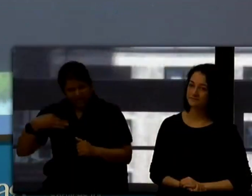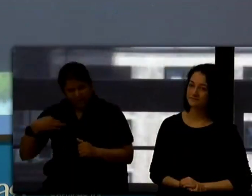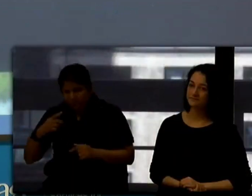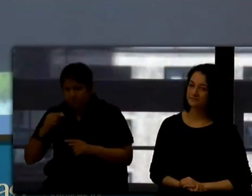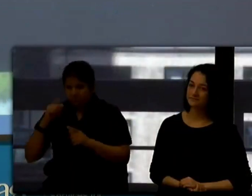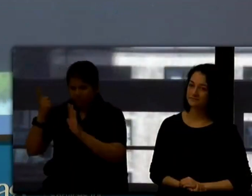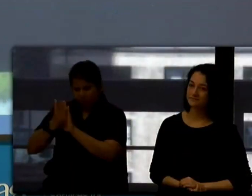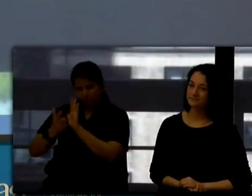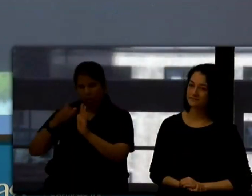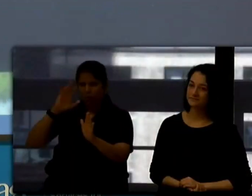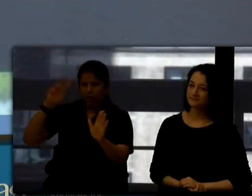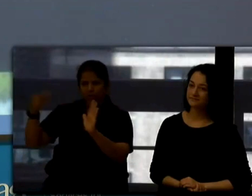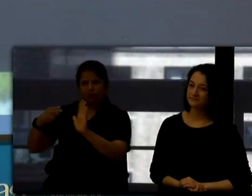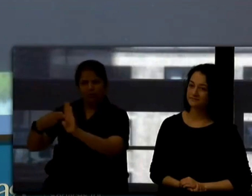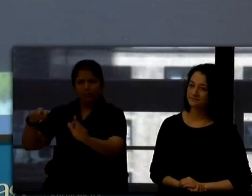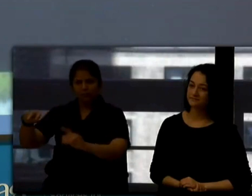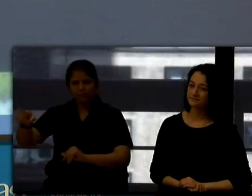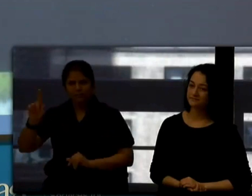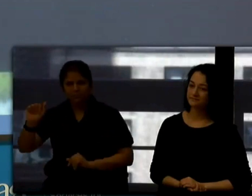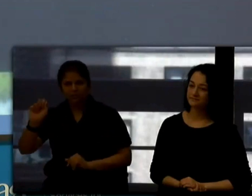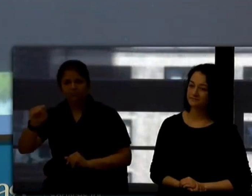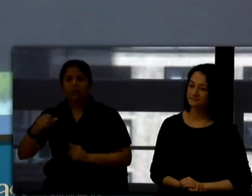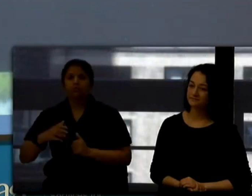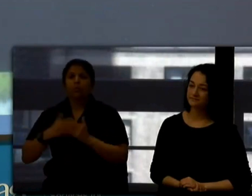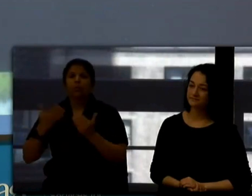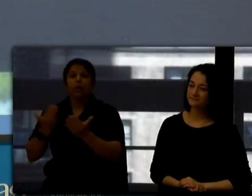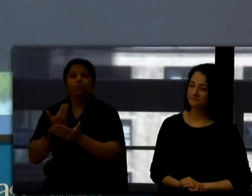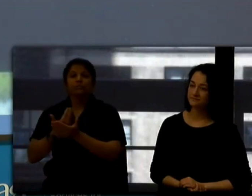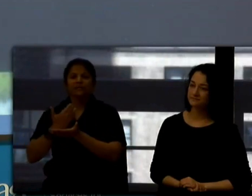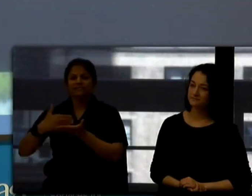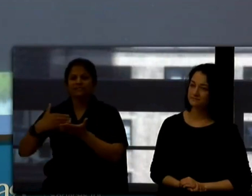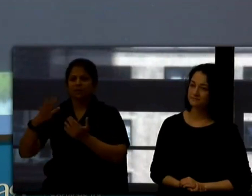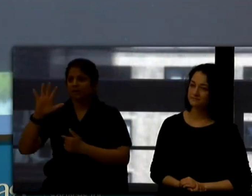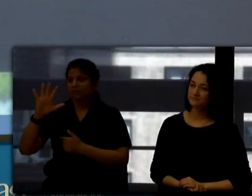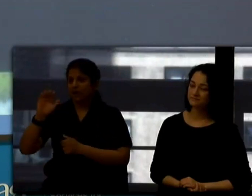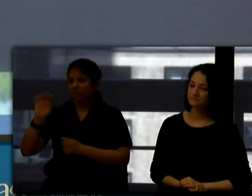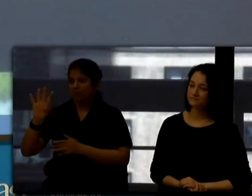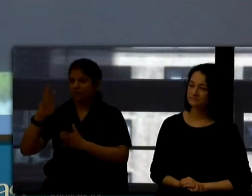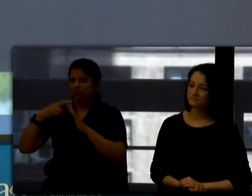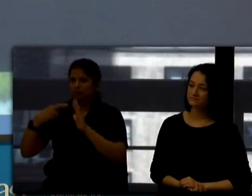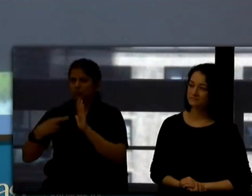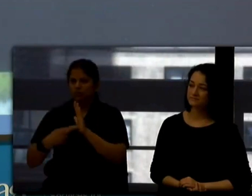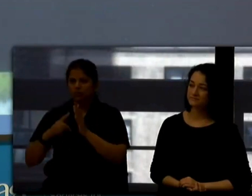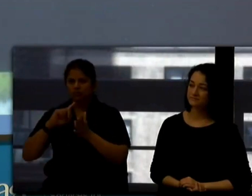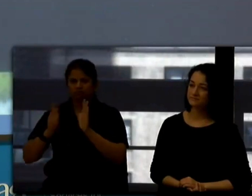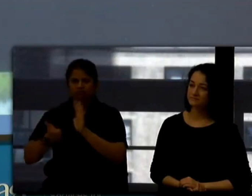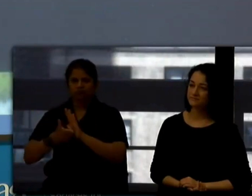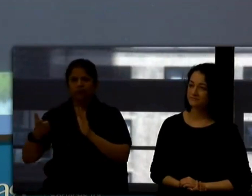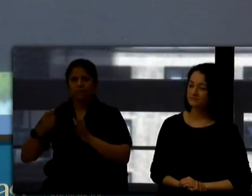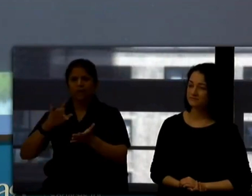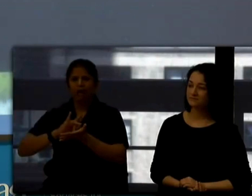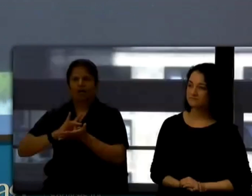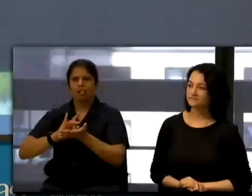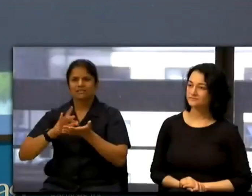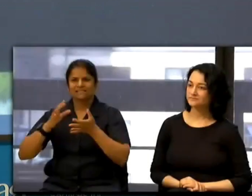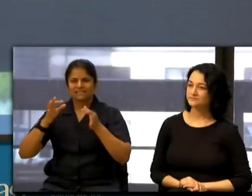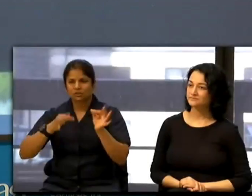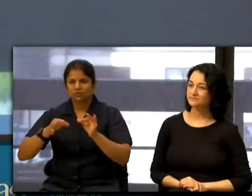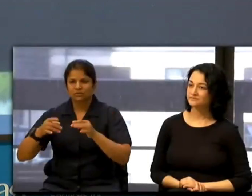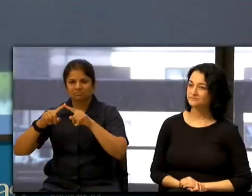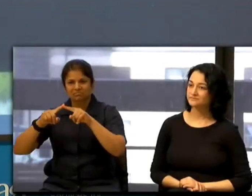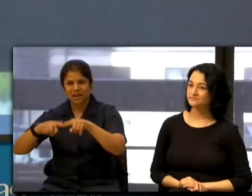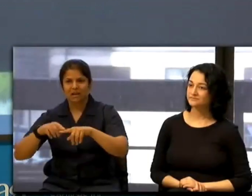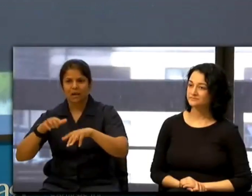the new Section 504 rule will prohibit medical treatment decisions based on bias and stereotypes,